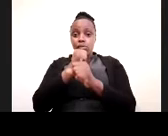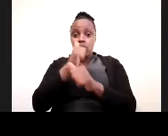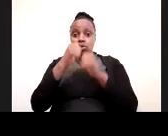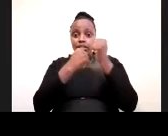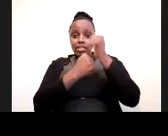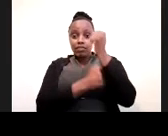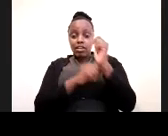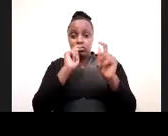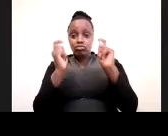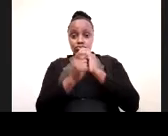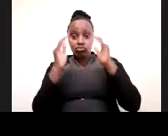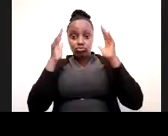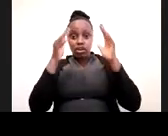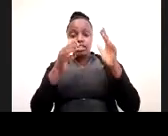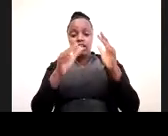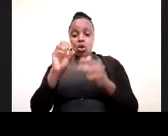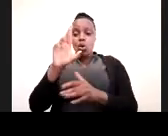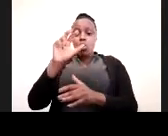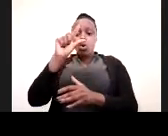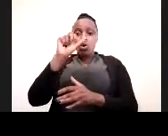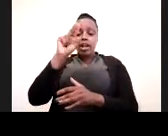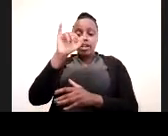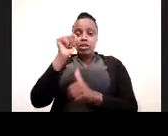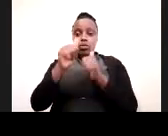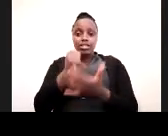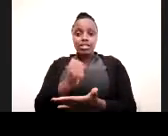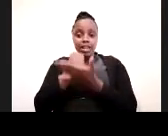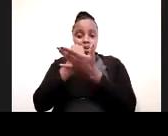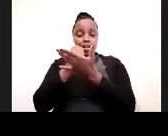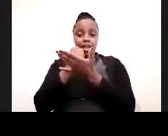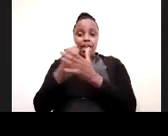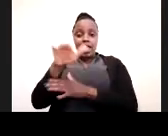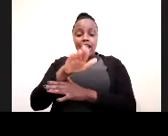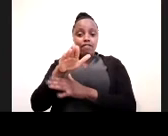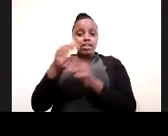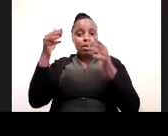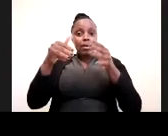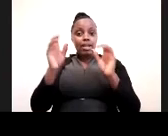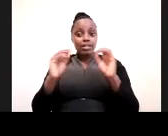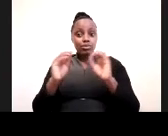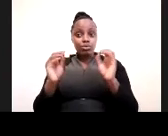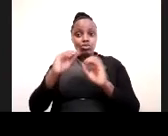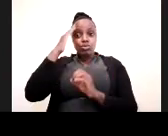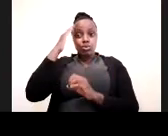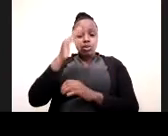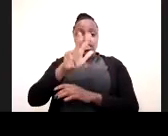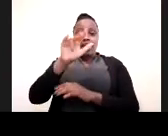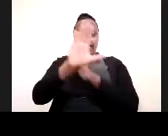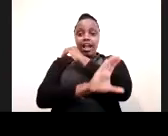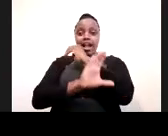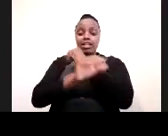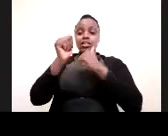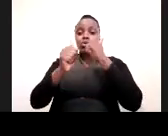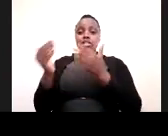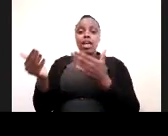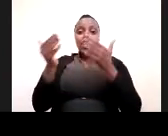to organic. And this enabling environment may not be present in all third countries that are exporting to the